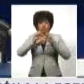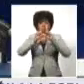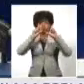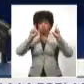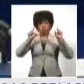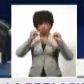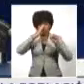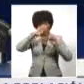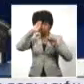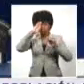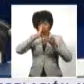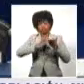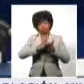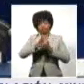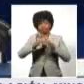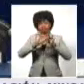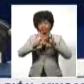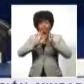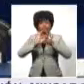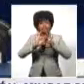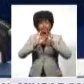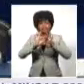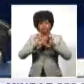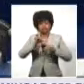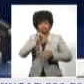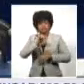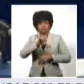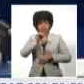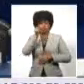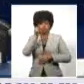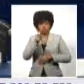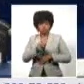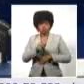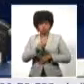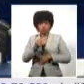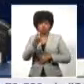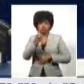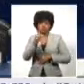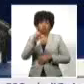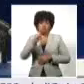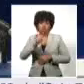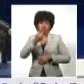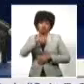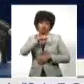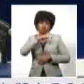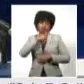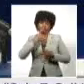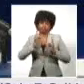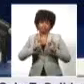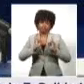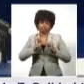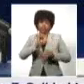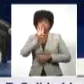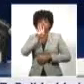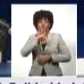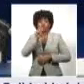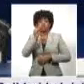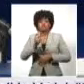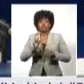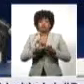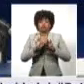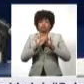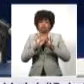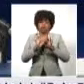Guyana with 17.3, Antigua and Barbuda with 12.5, the United States with 5.76,